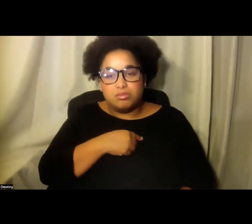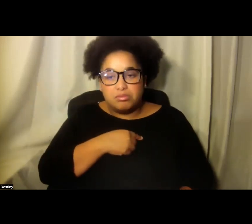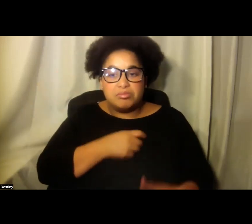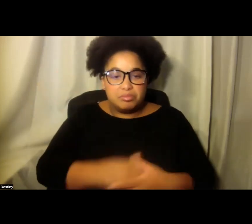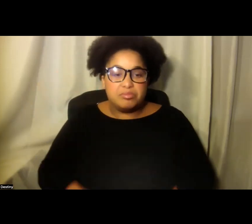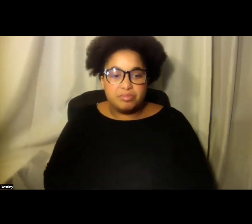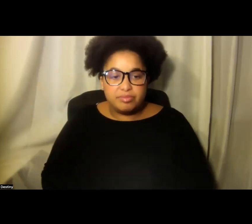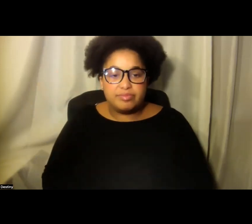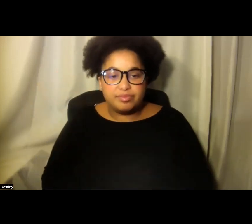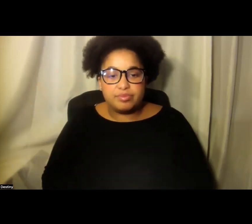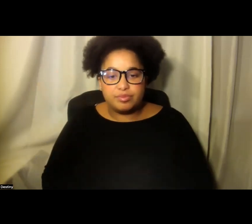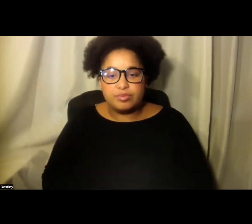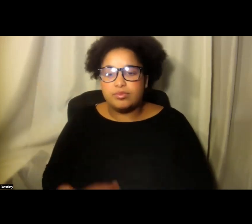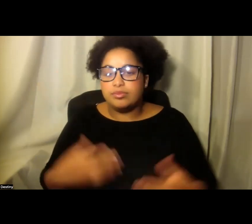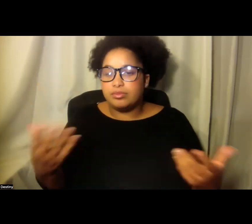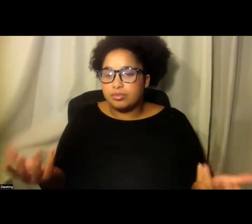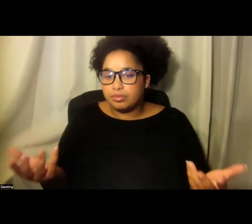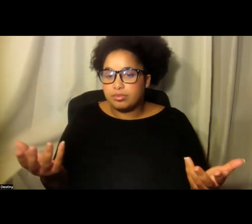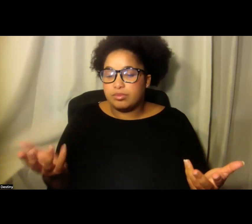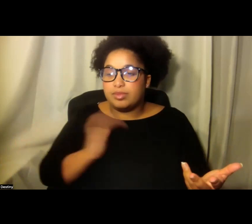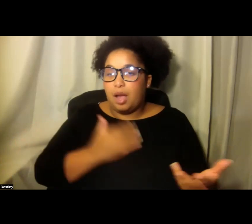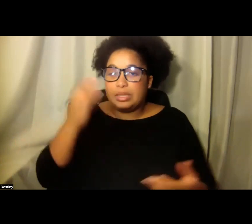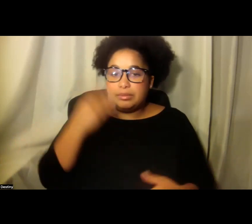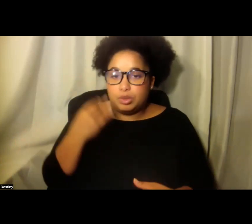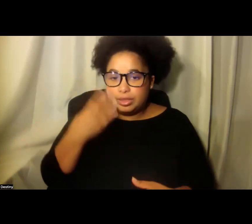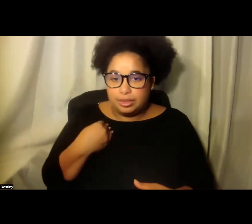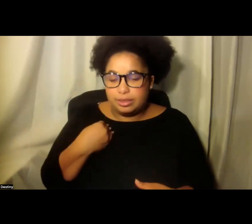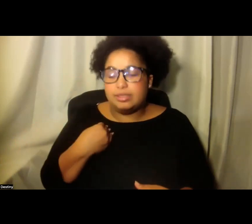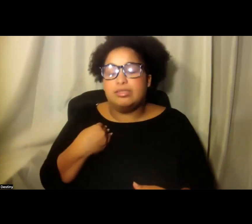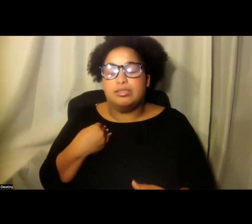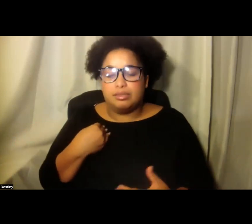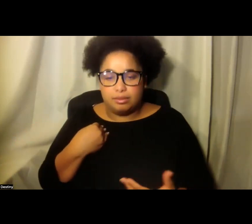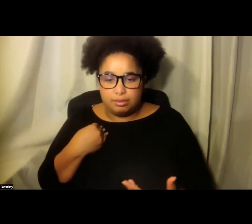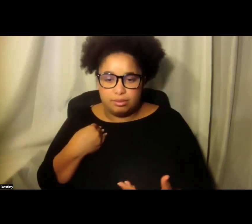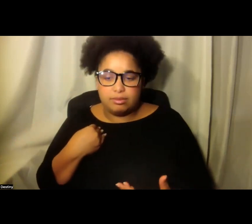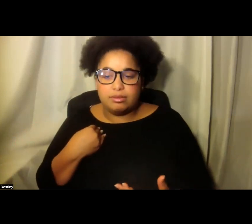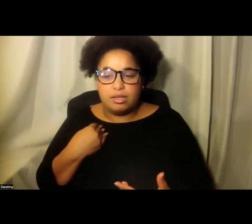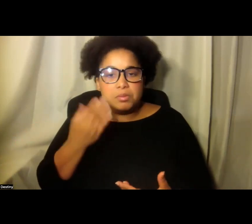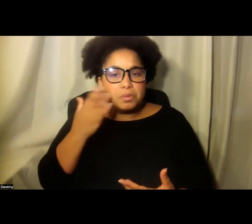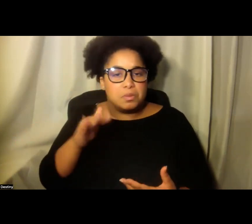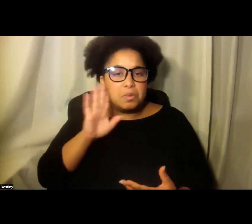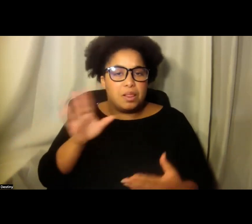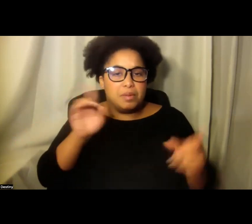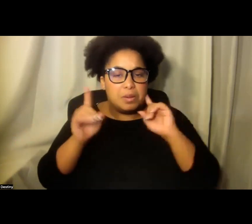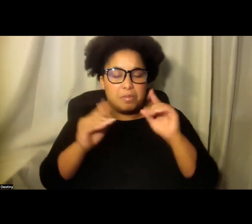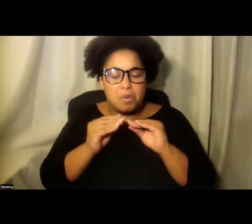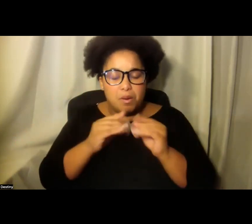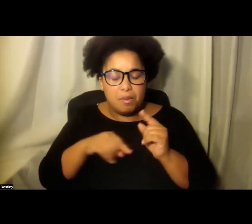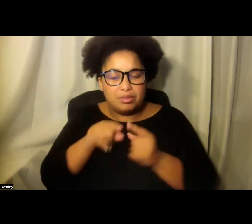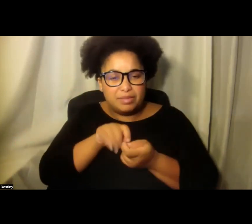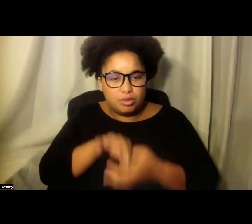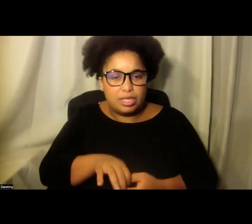process. So that's kind of what our experience is. And I know we're going to hear more about the specifics of